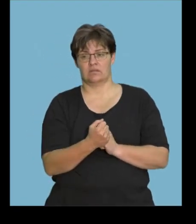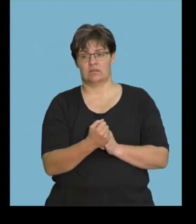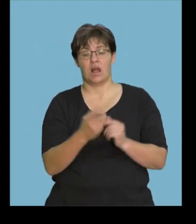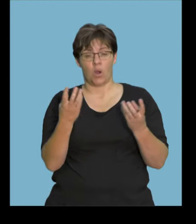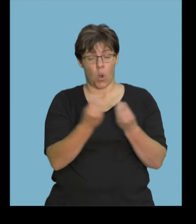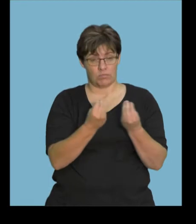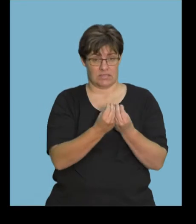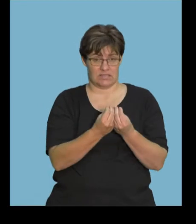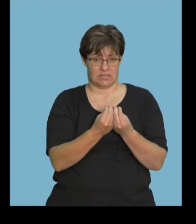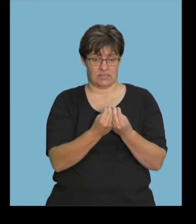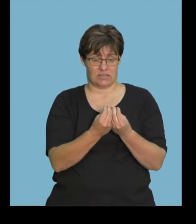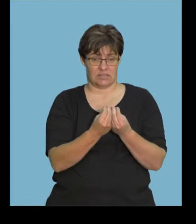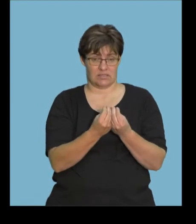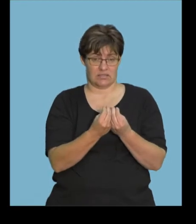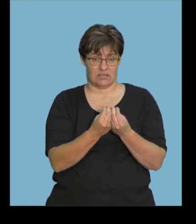do with objects.